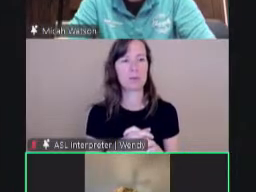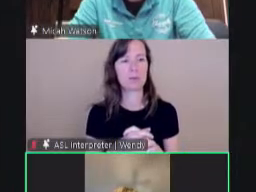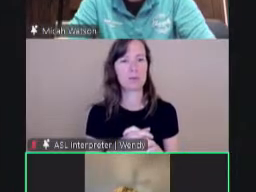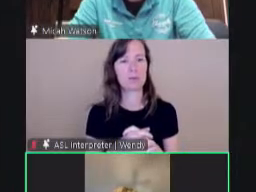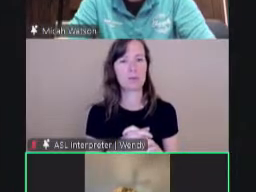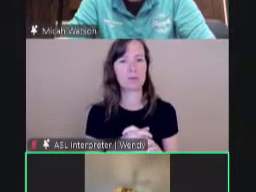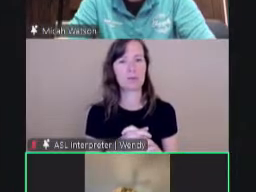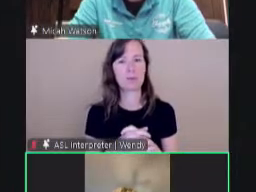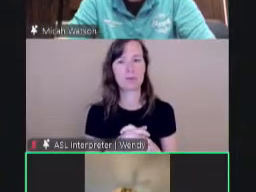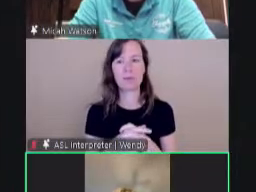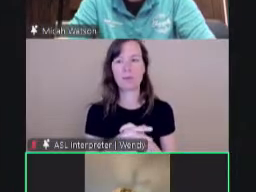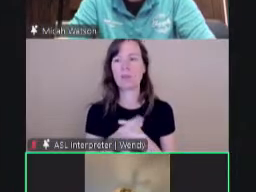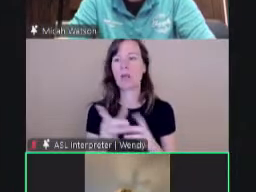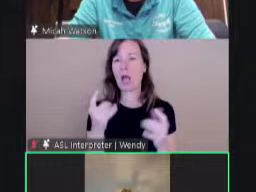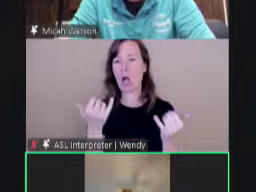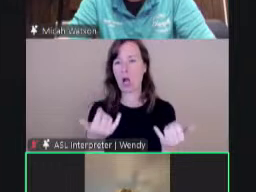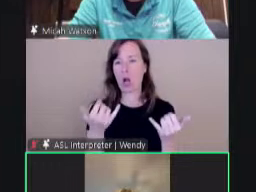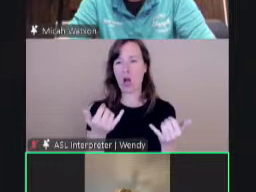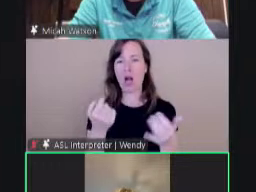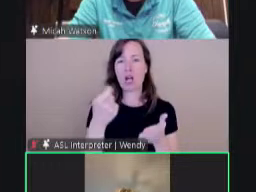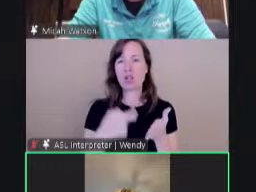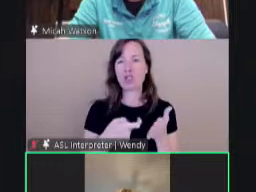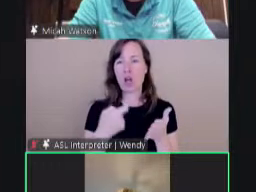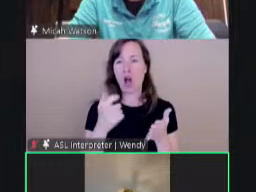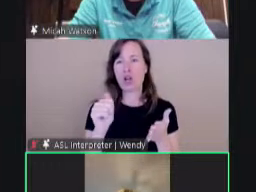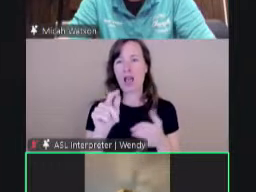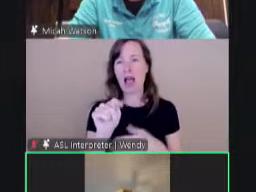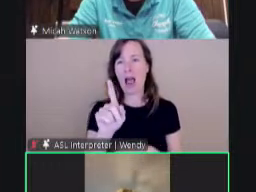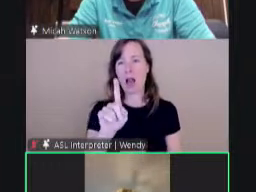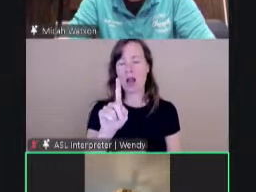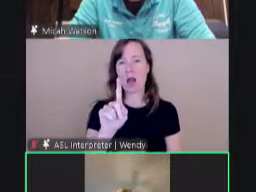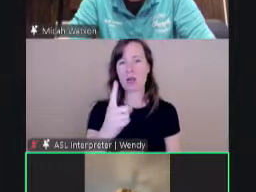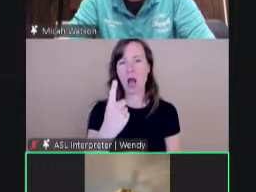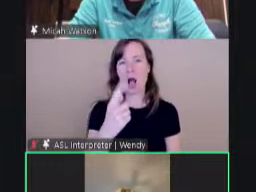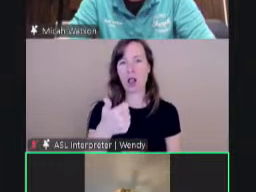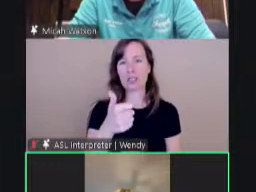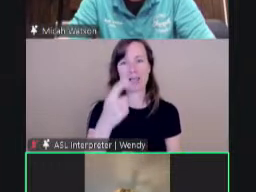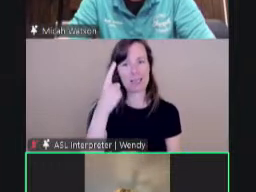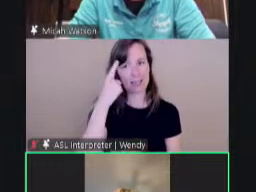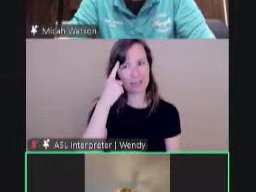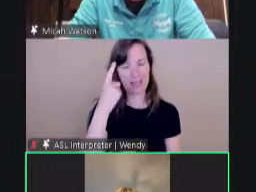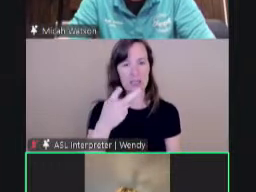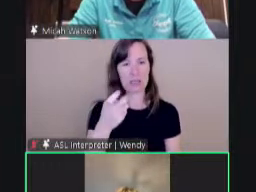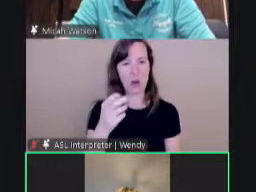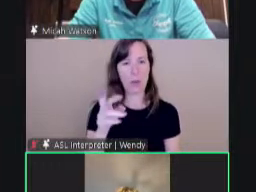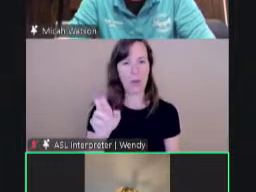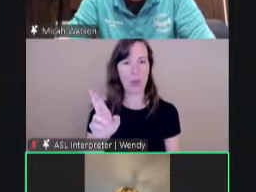currently being charged at $1.10